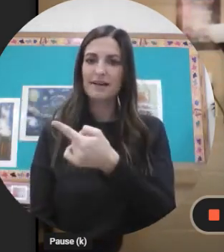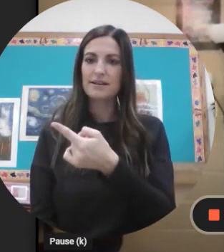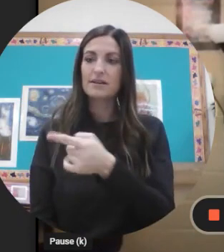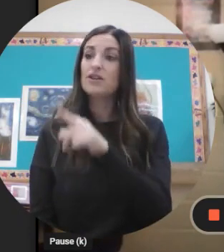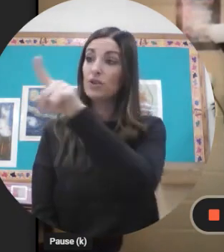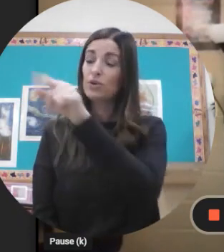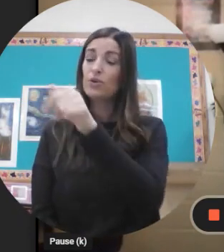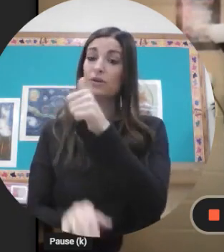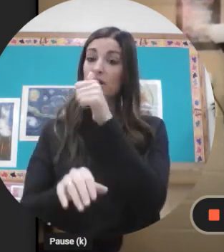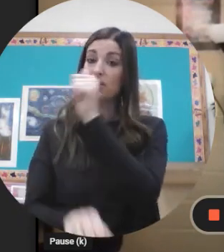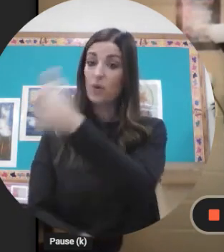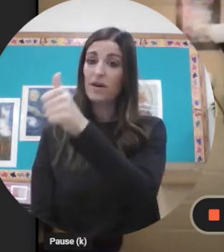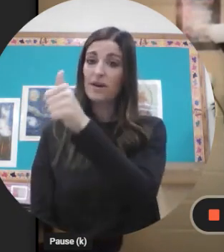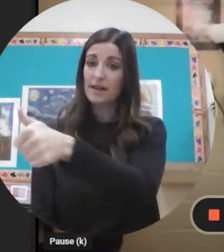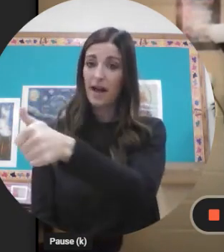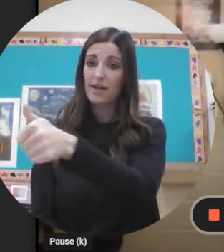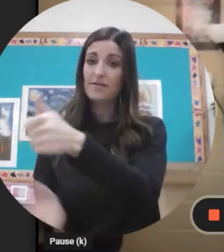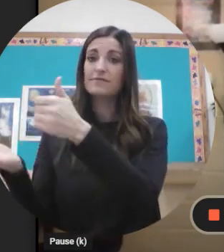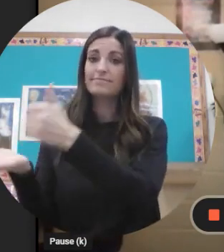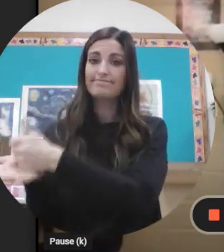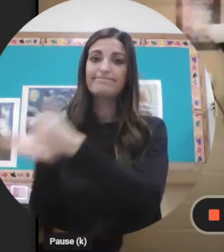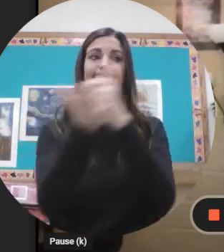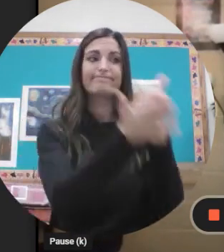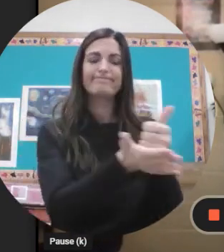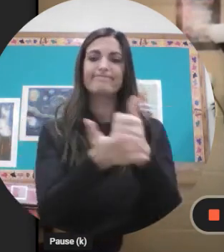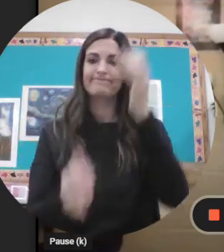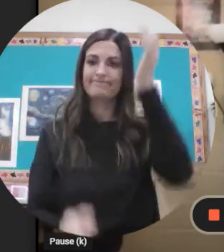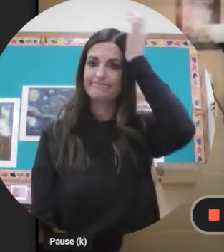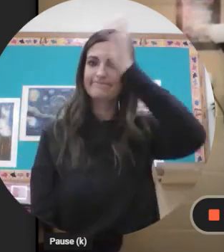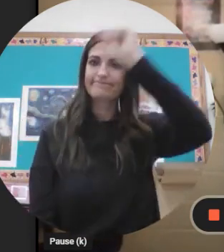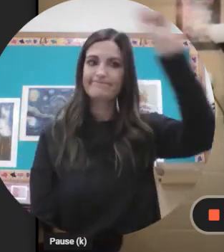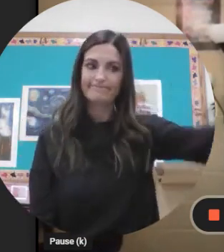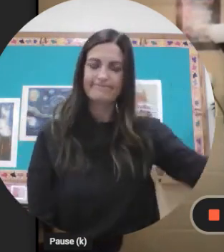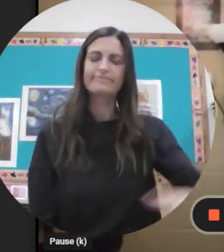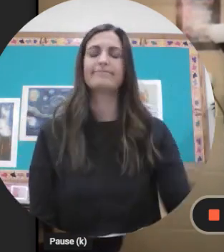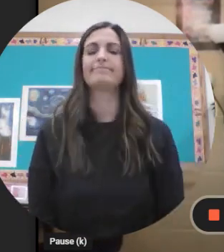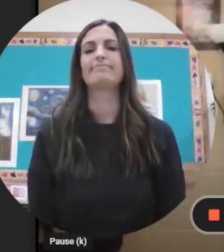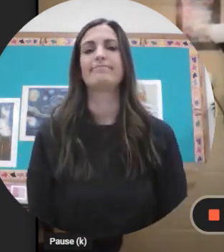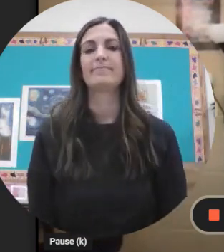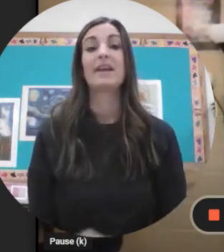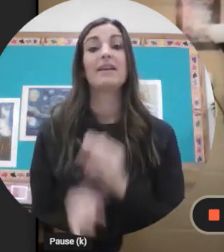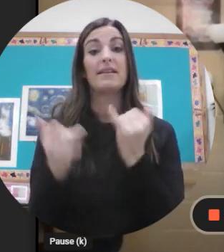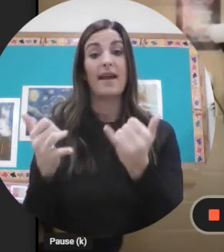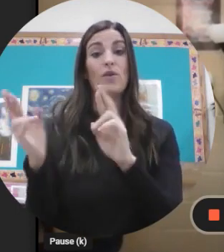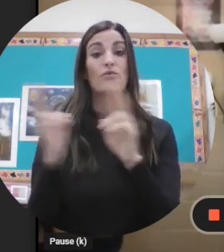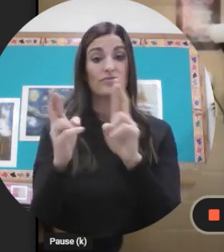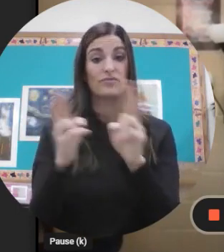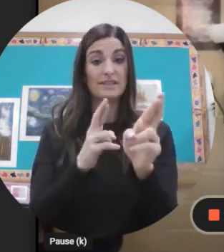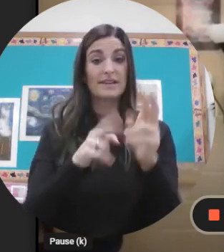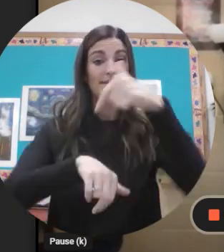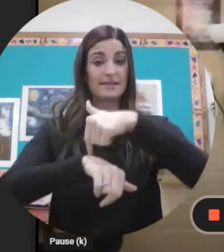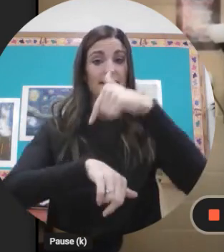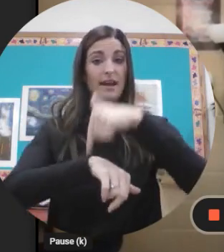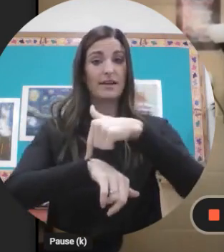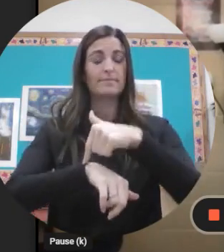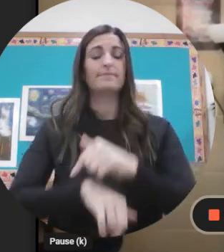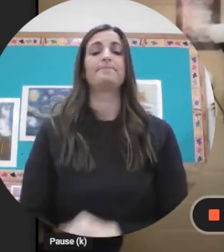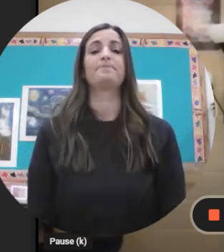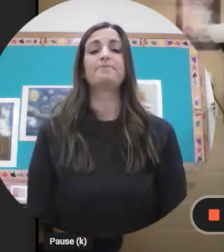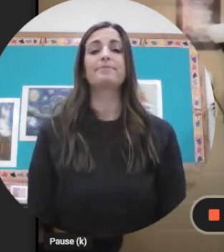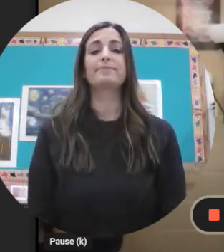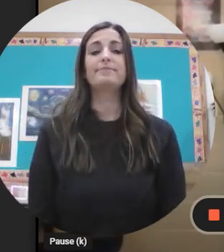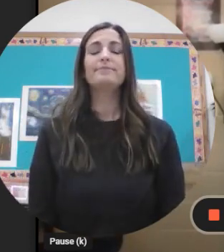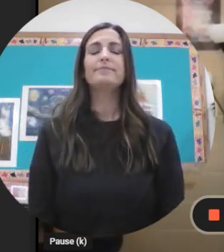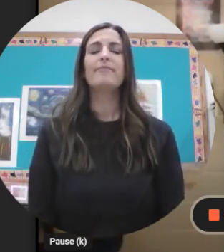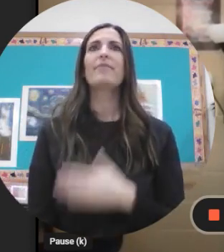of my apple in a trash can. "You can get ready for recess now. Just be sure all your trash gets in the can." I was so grateful that